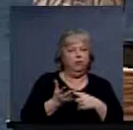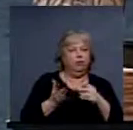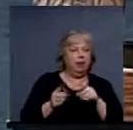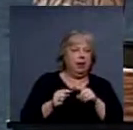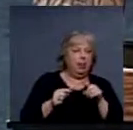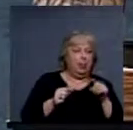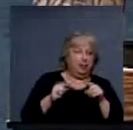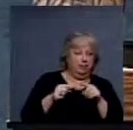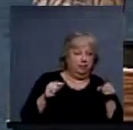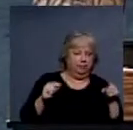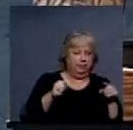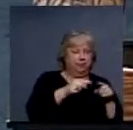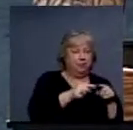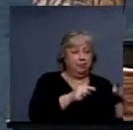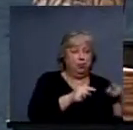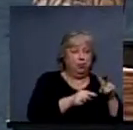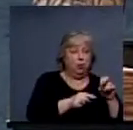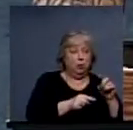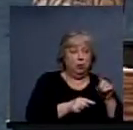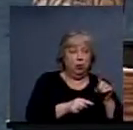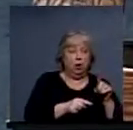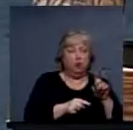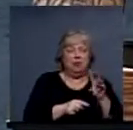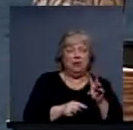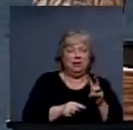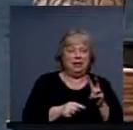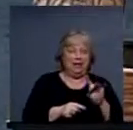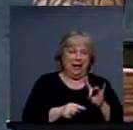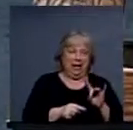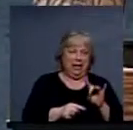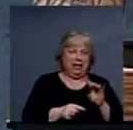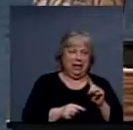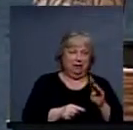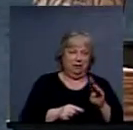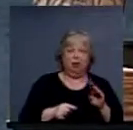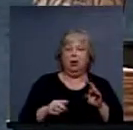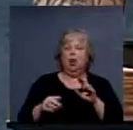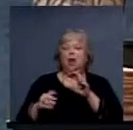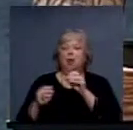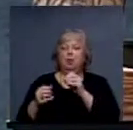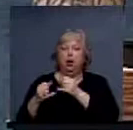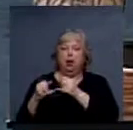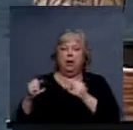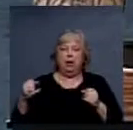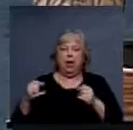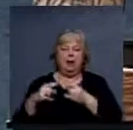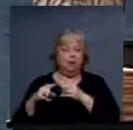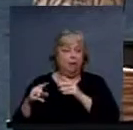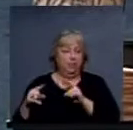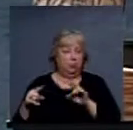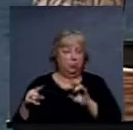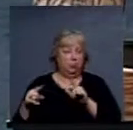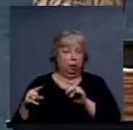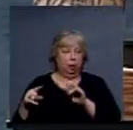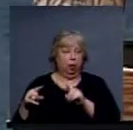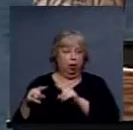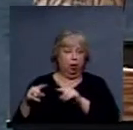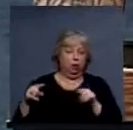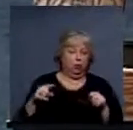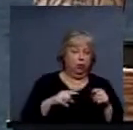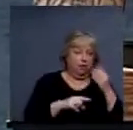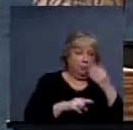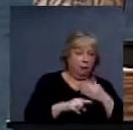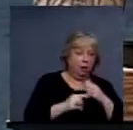feet was 63.8 decibels. The property line from Mr. Clark to the front of the building,